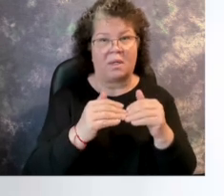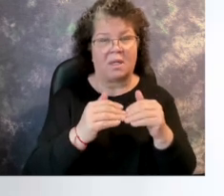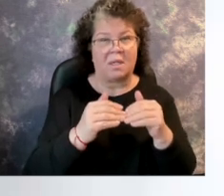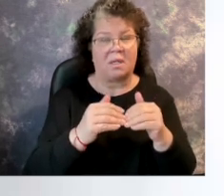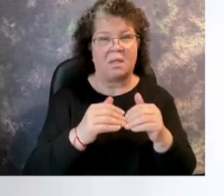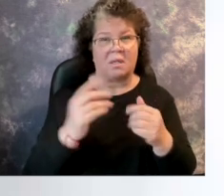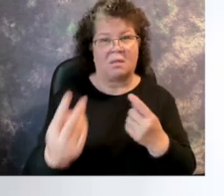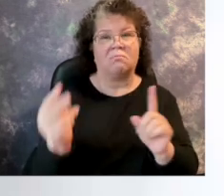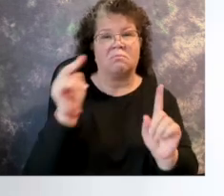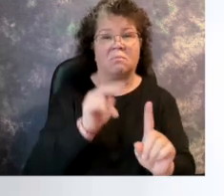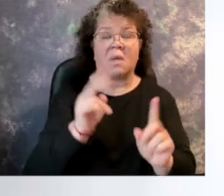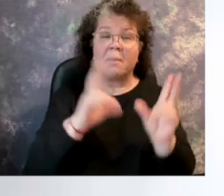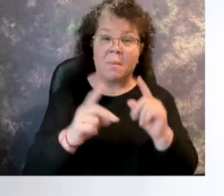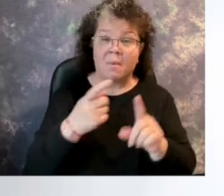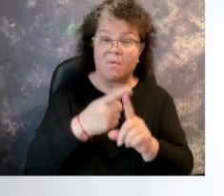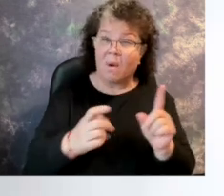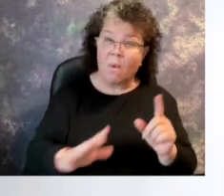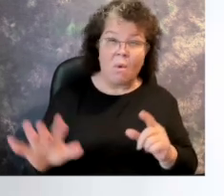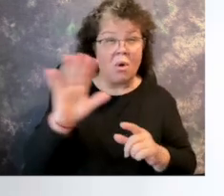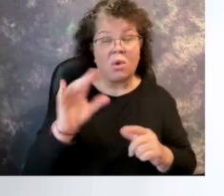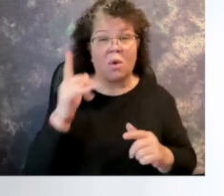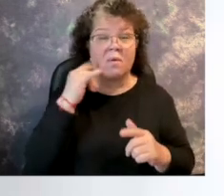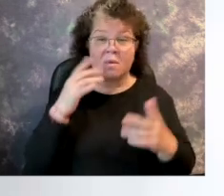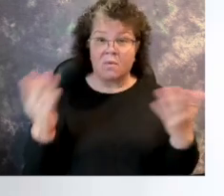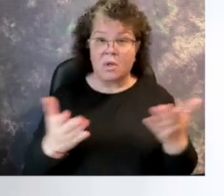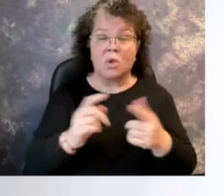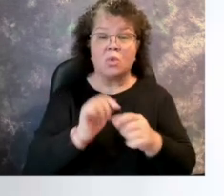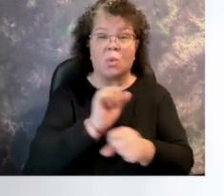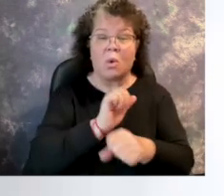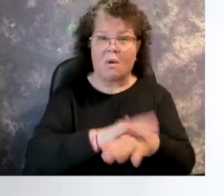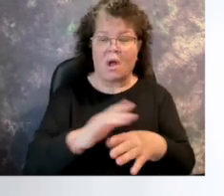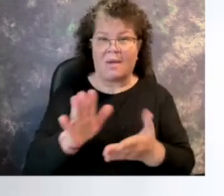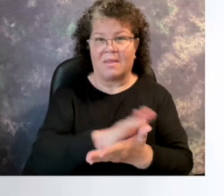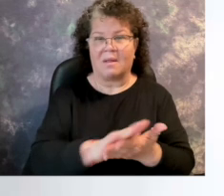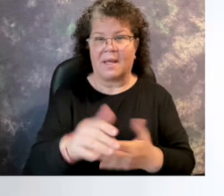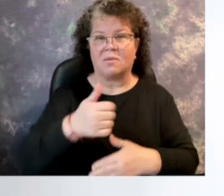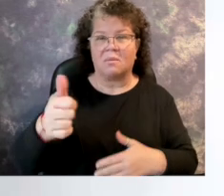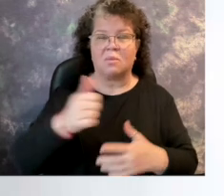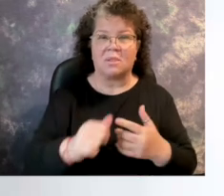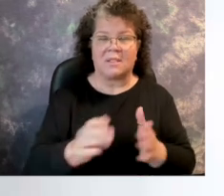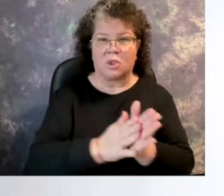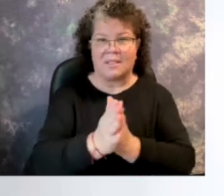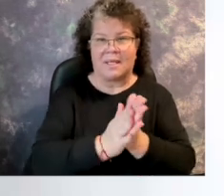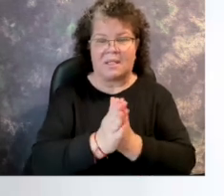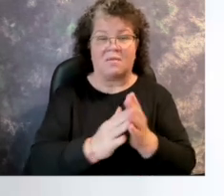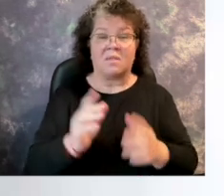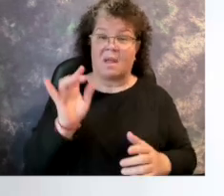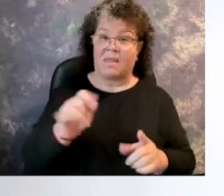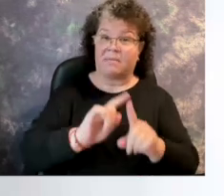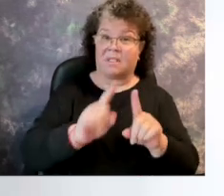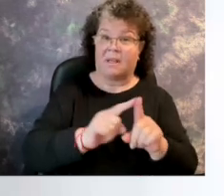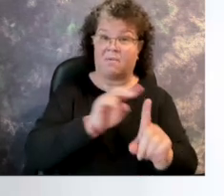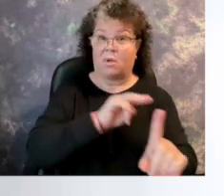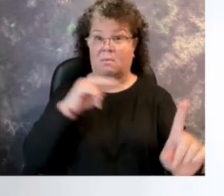from all over California are here to work together on the clean transportation incentives. These diverse perspectives can